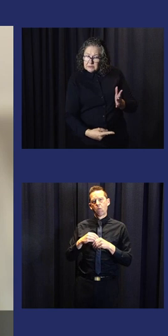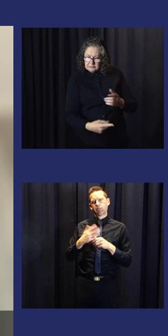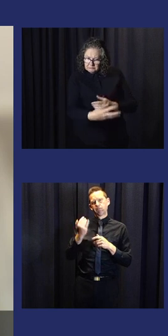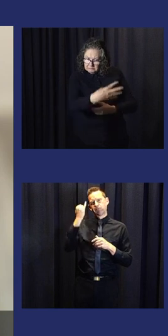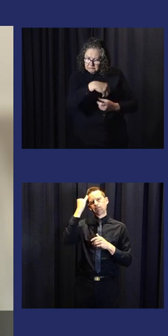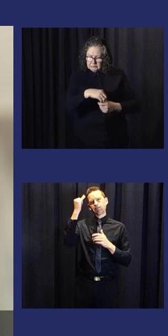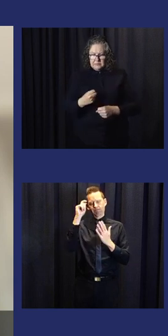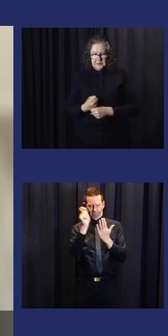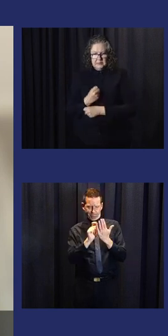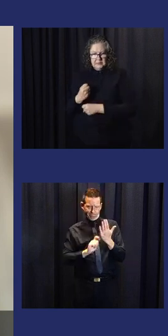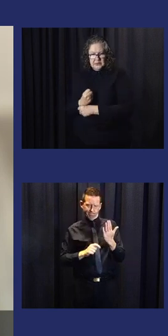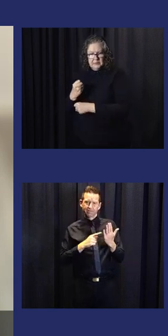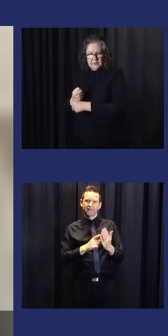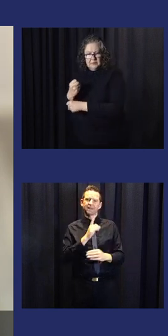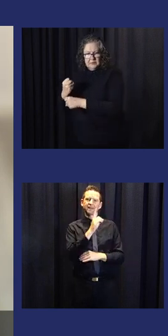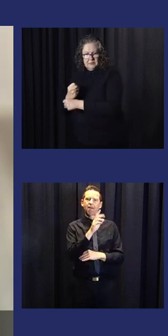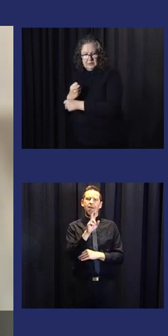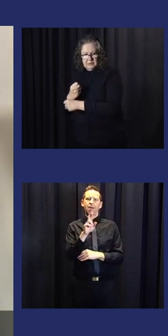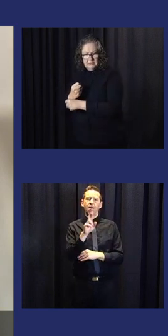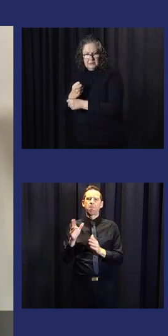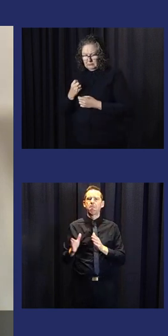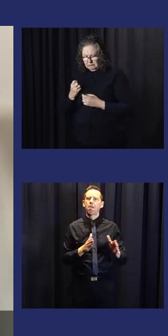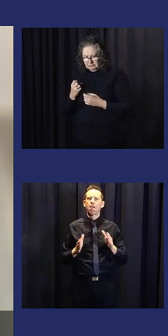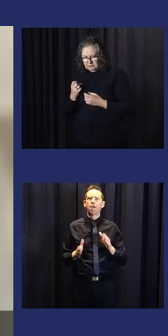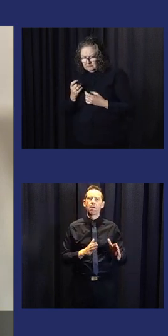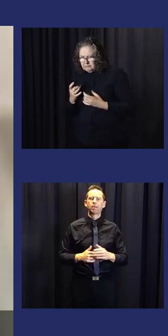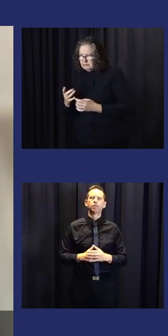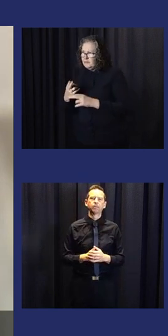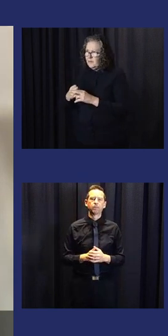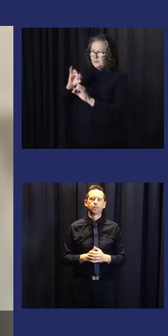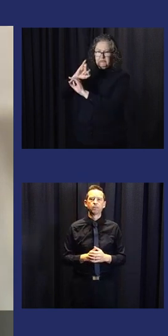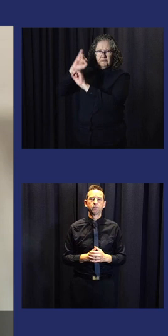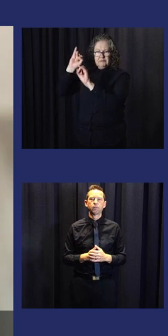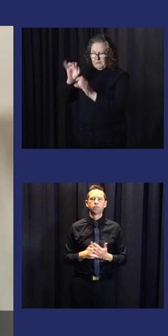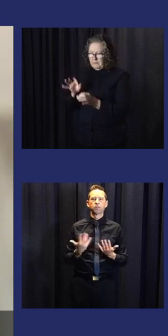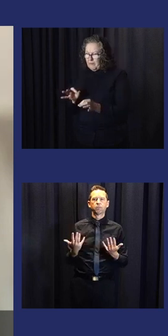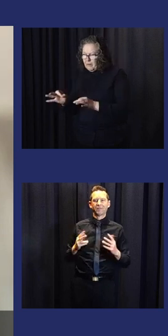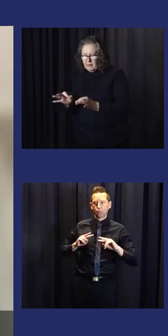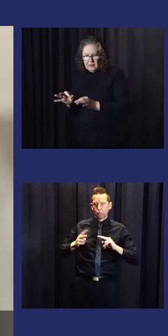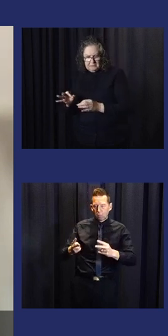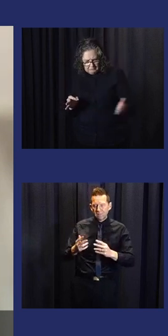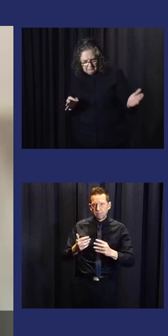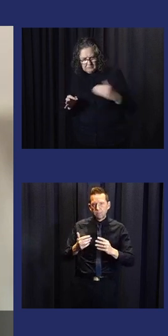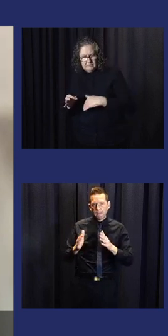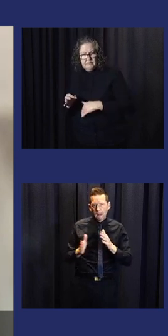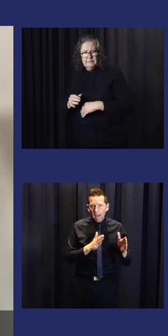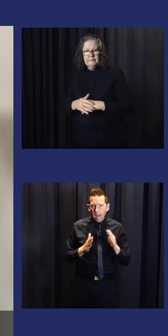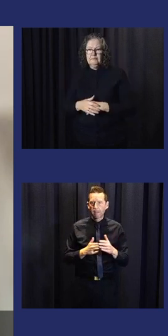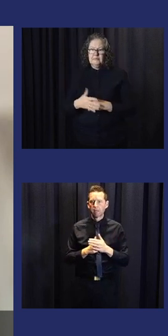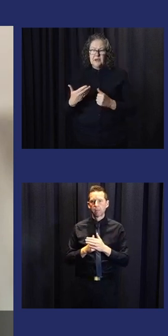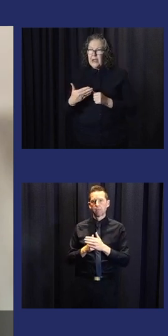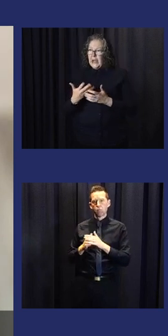of developing disaster risk reduction plans, response plans,